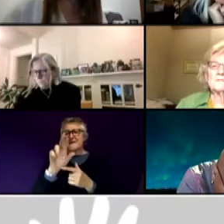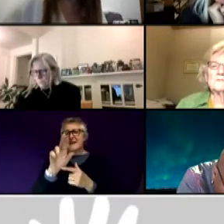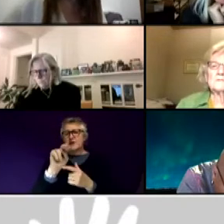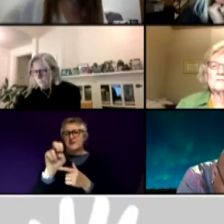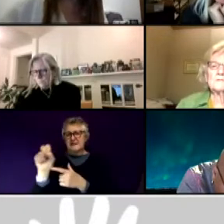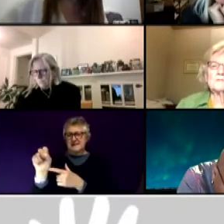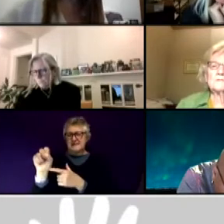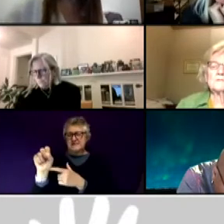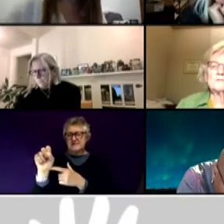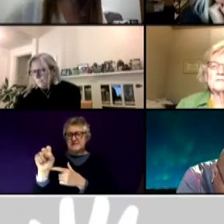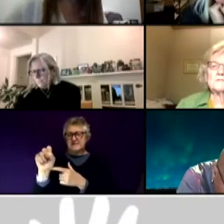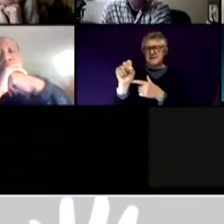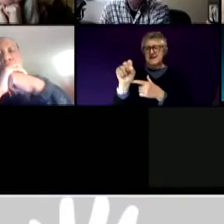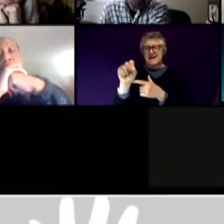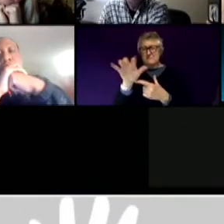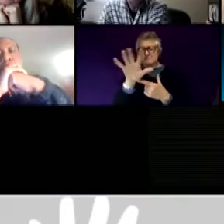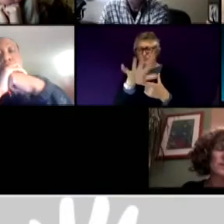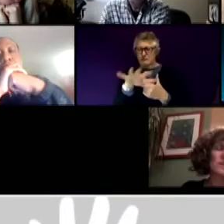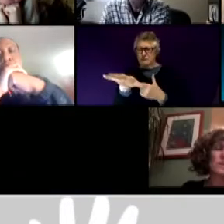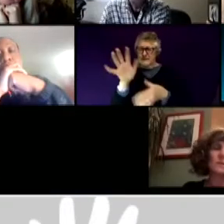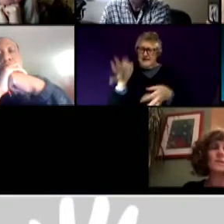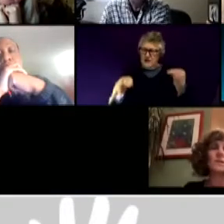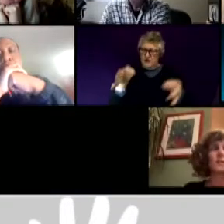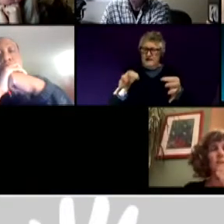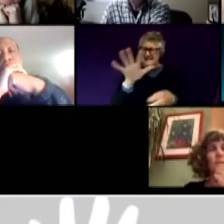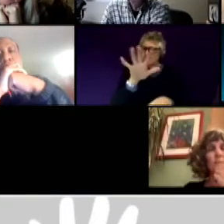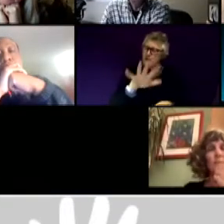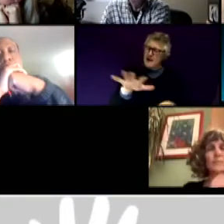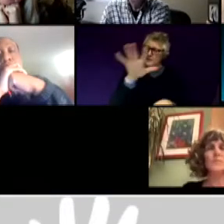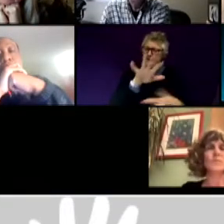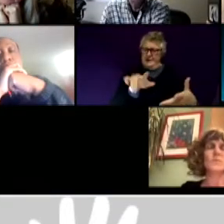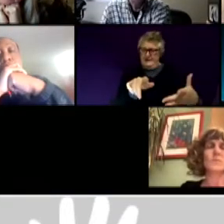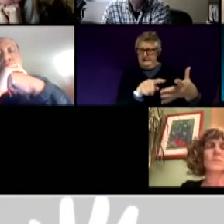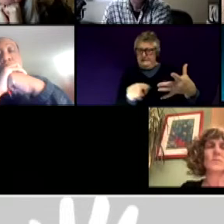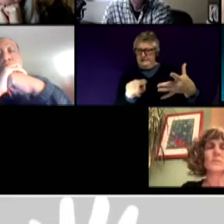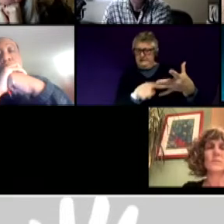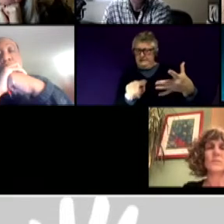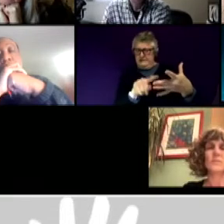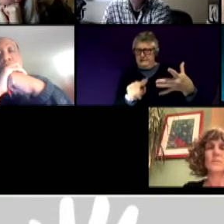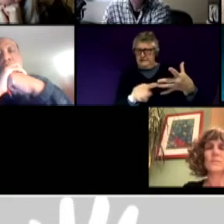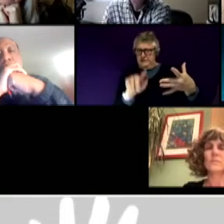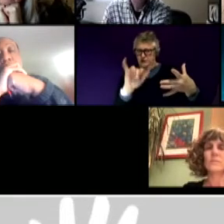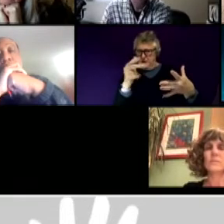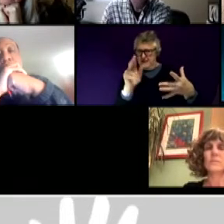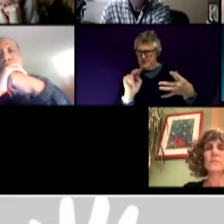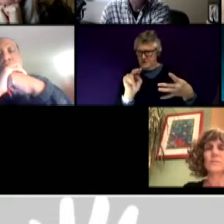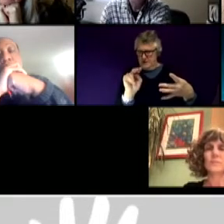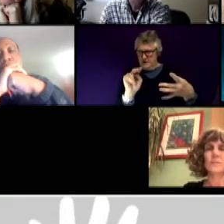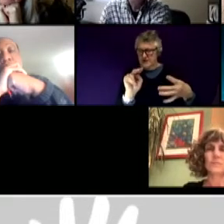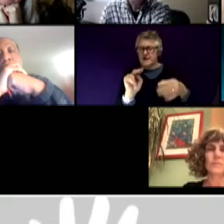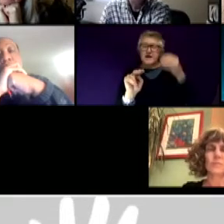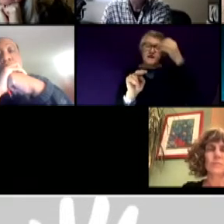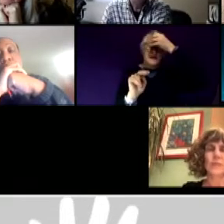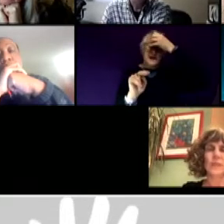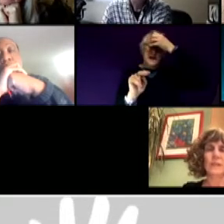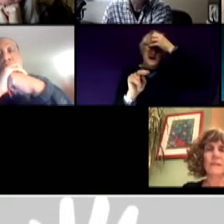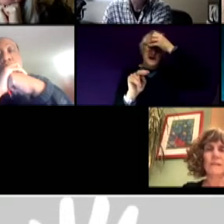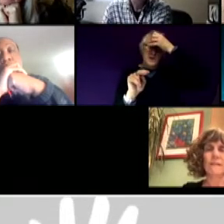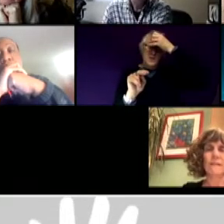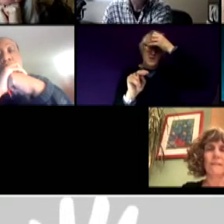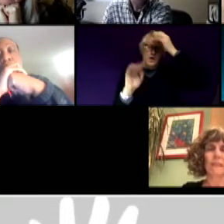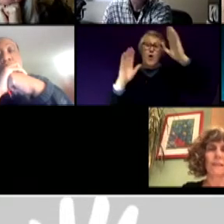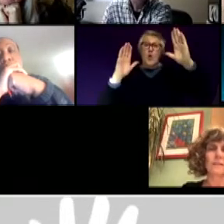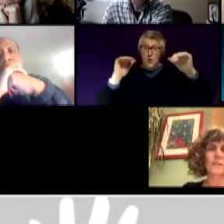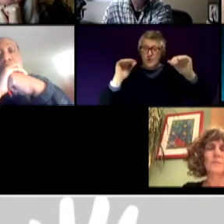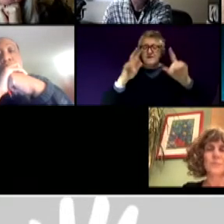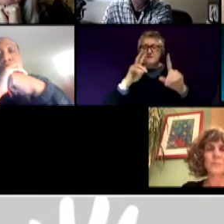the mediation process. We're hoping to wrap that up soon and file a final proposed amendment to the settlement